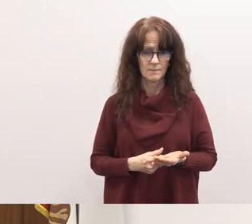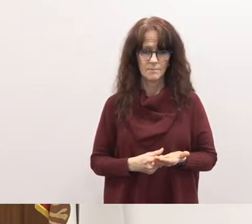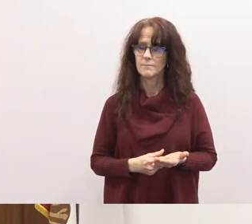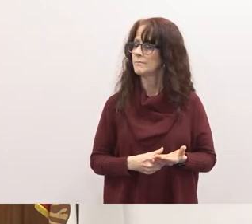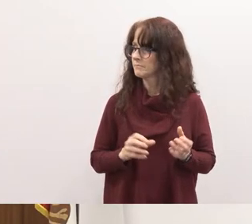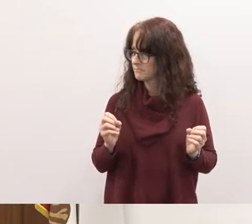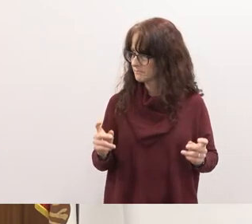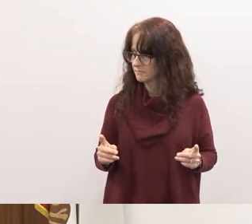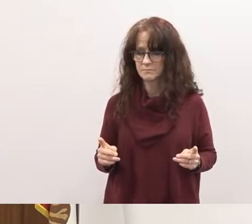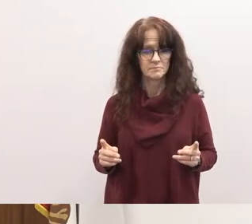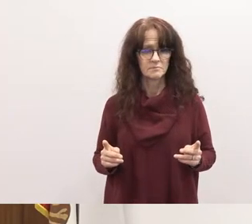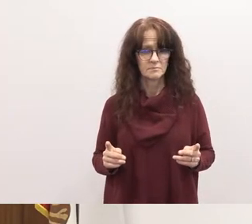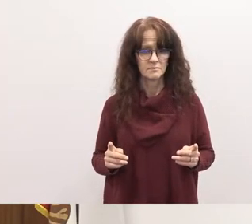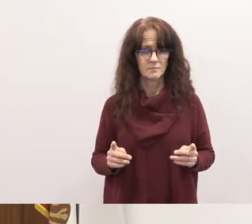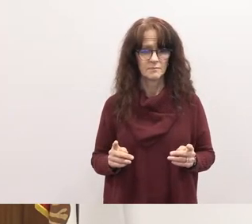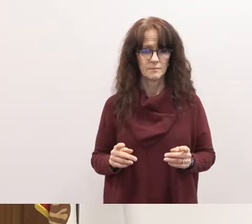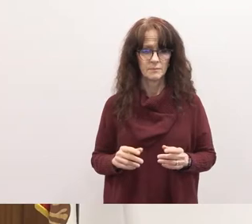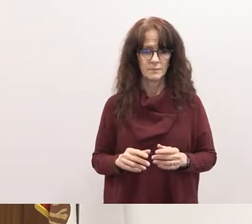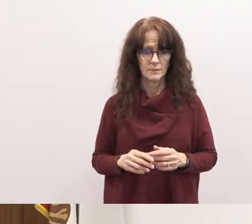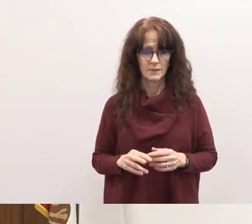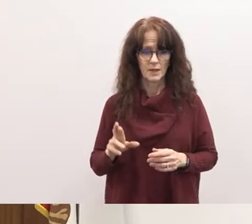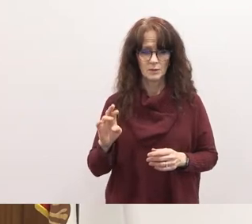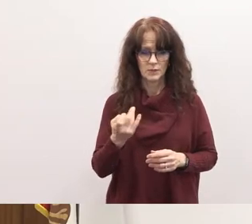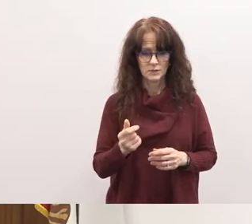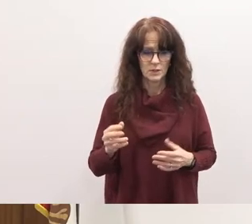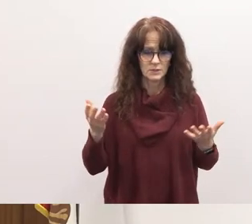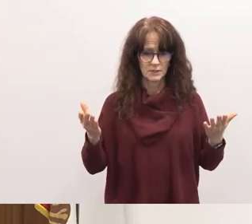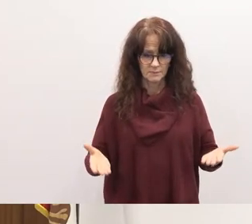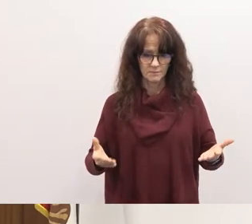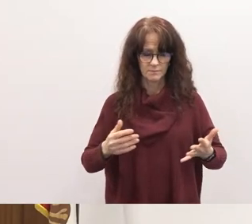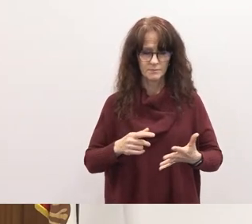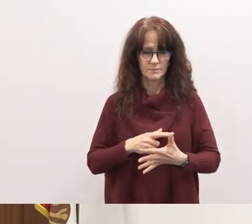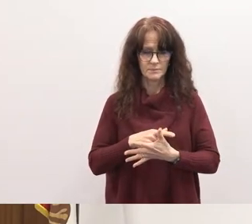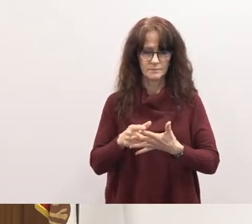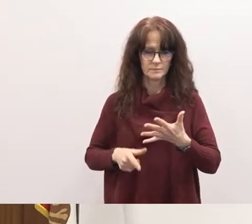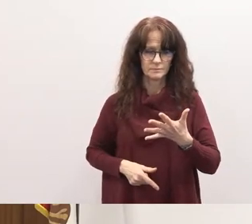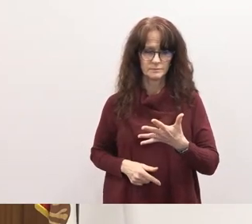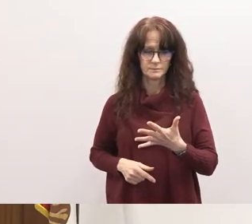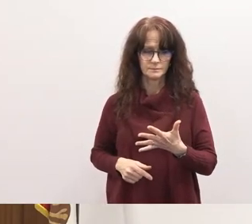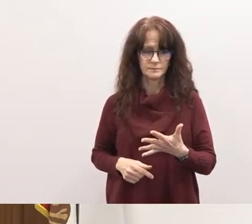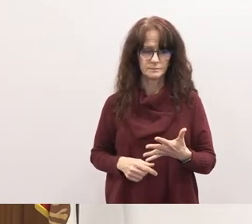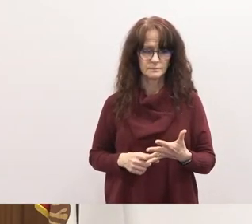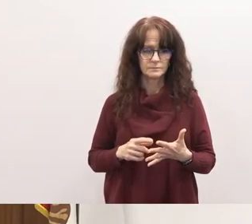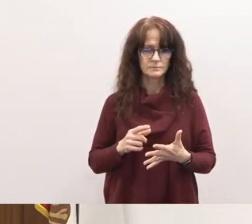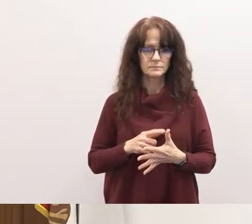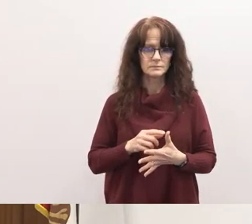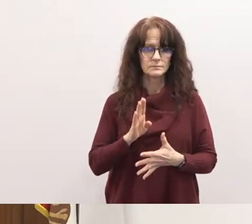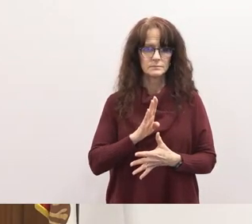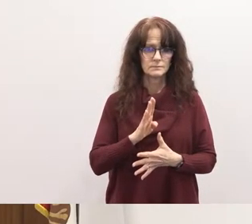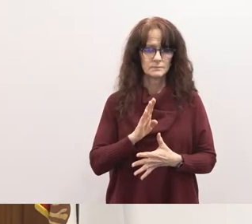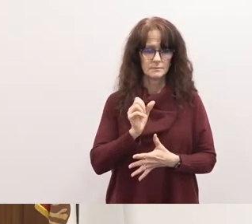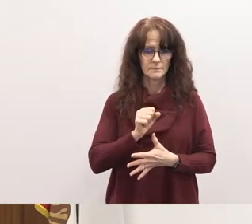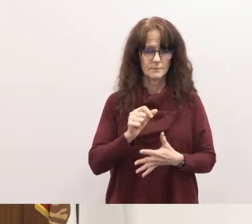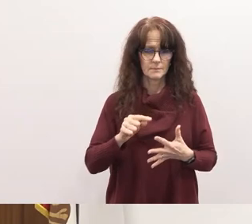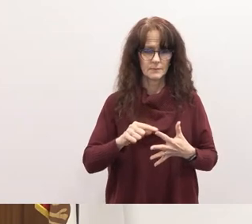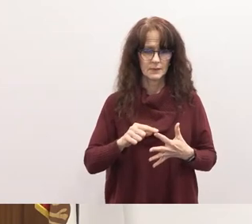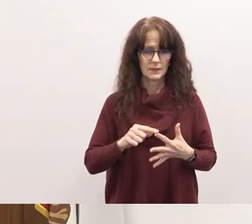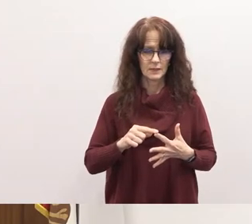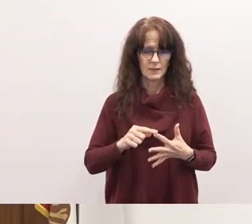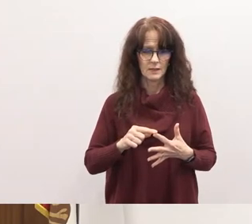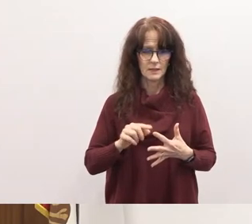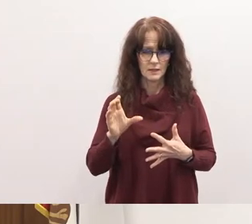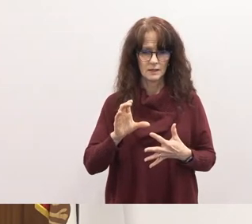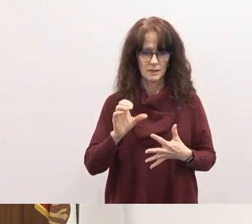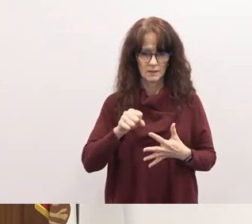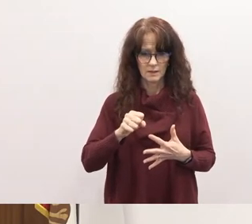Okay, that's a resolution, so we'll have. Thank you. Our secretary take the vote. Member Benitez? Aye. President